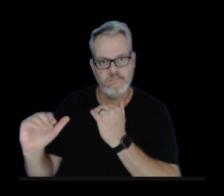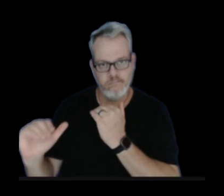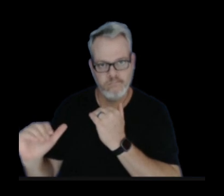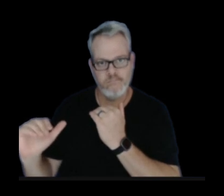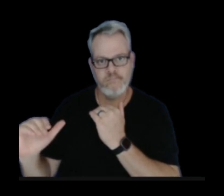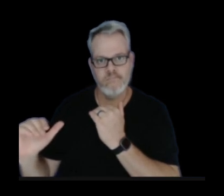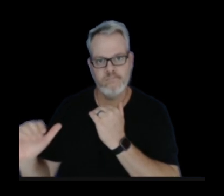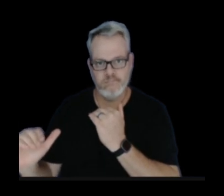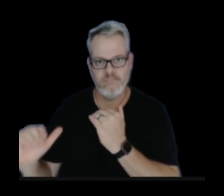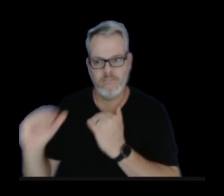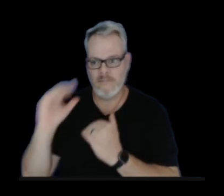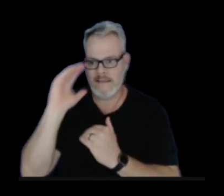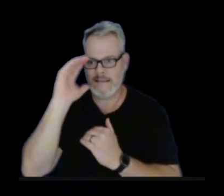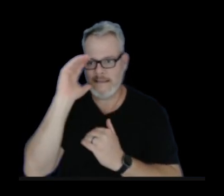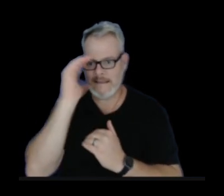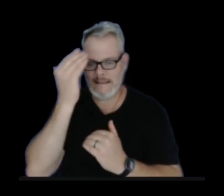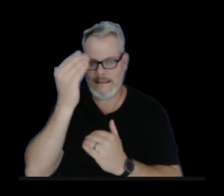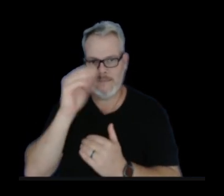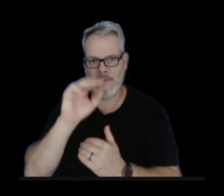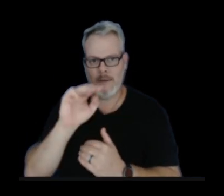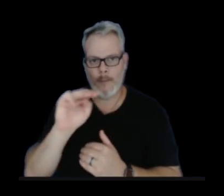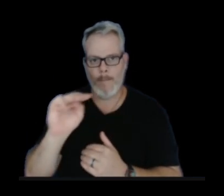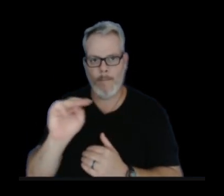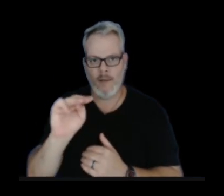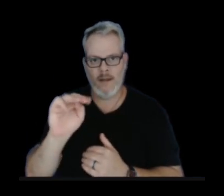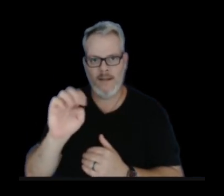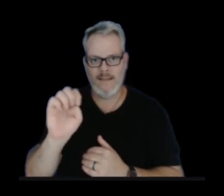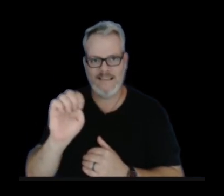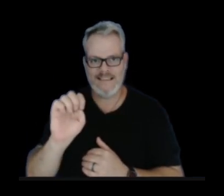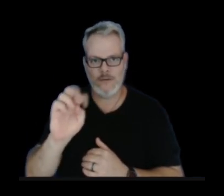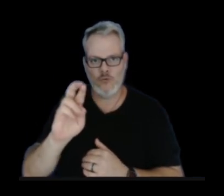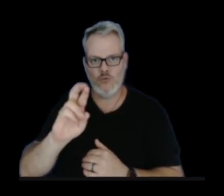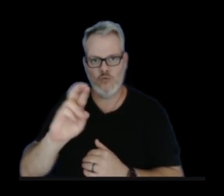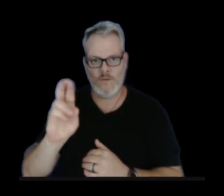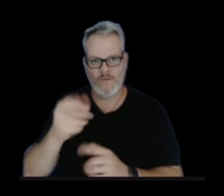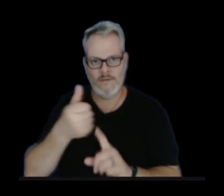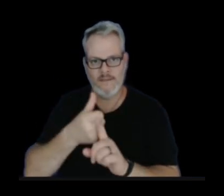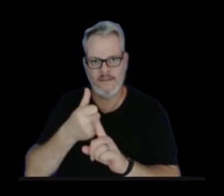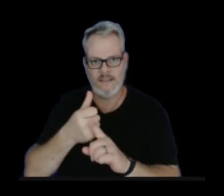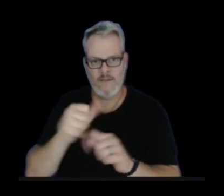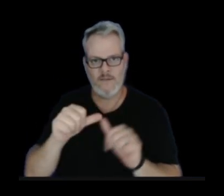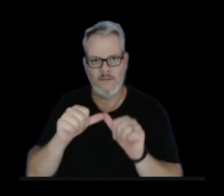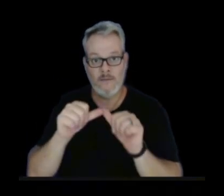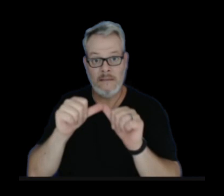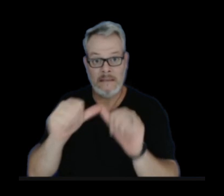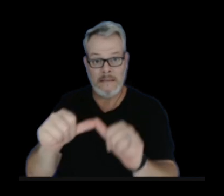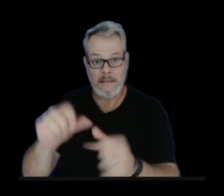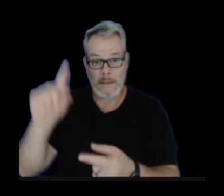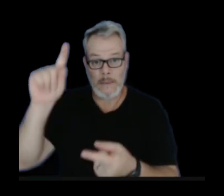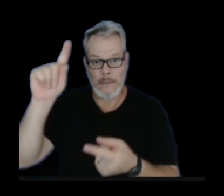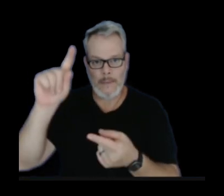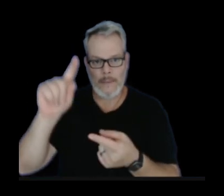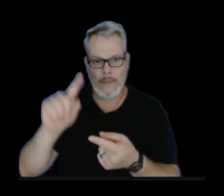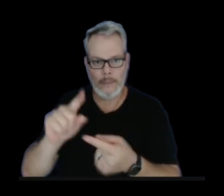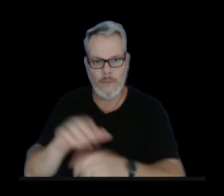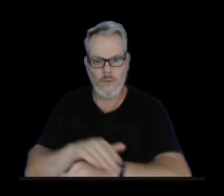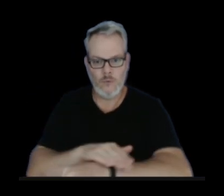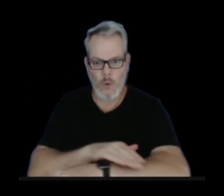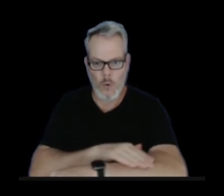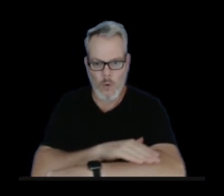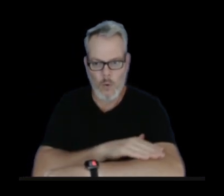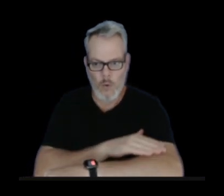has slowed its magma supply. And in between, if we look at the escape road tilt meter